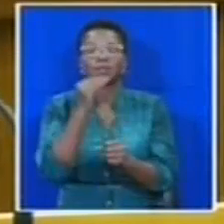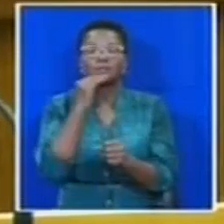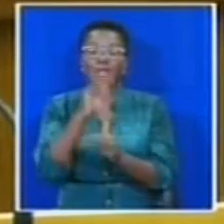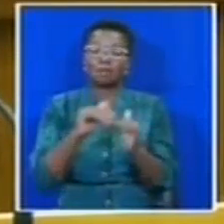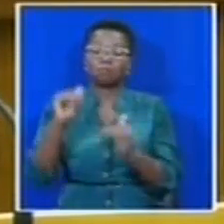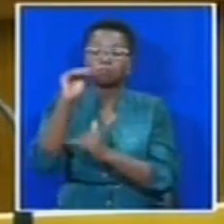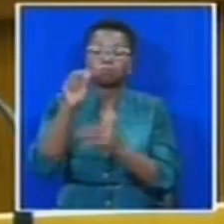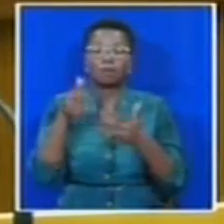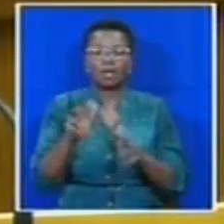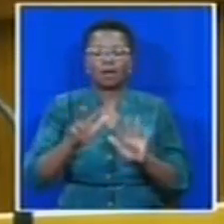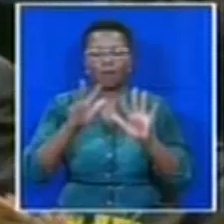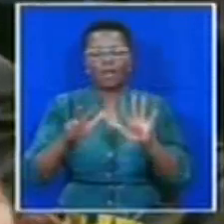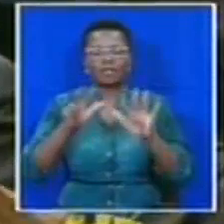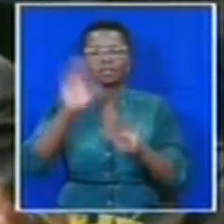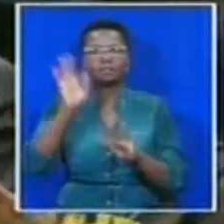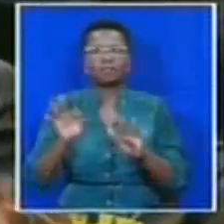over 18% a year.